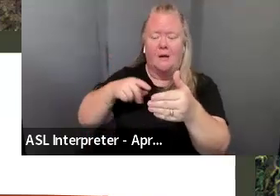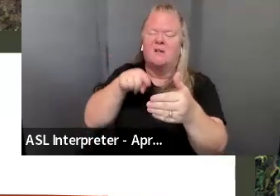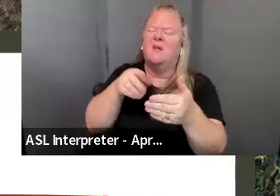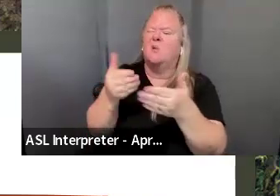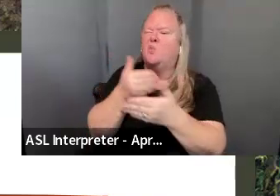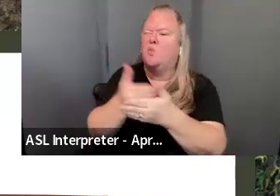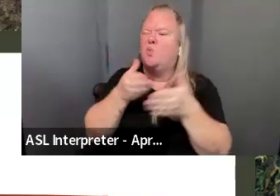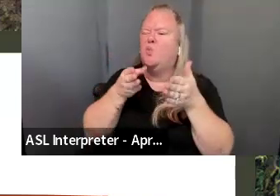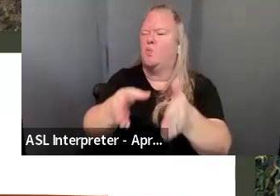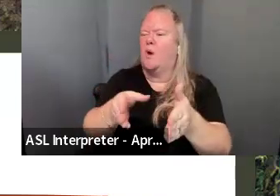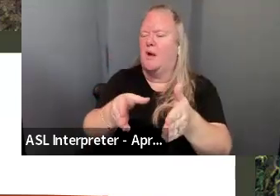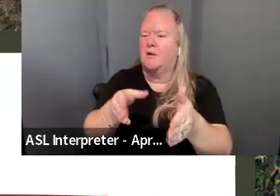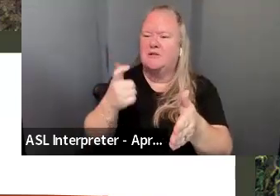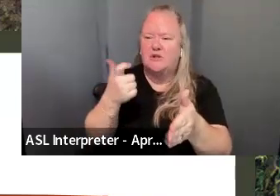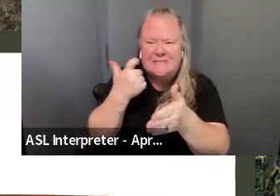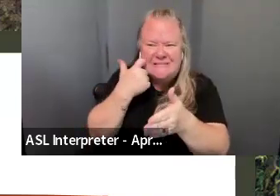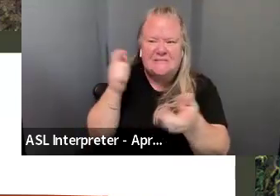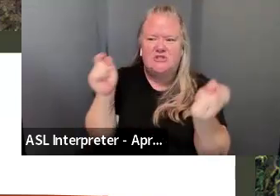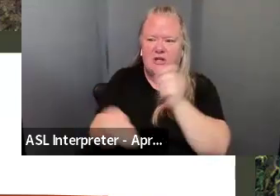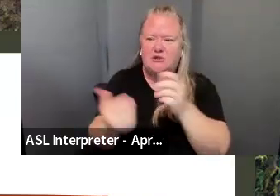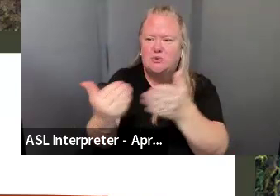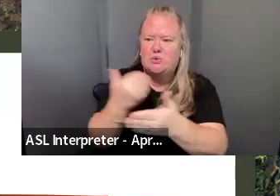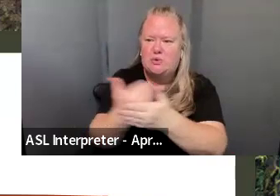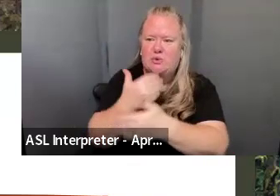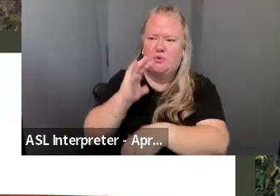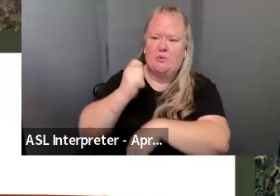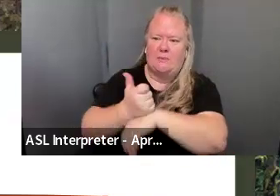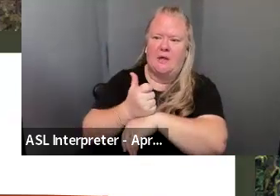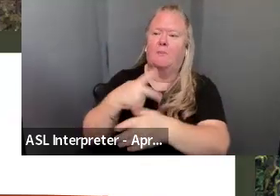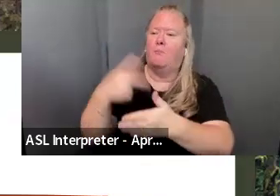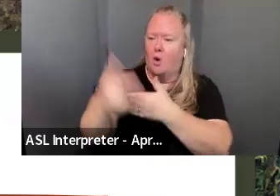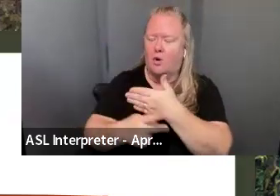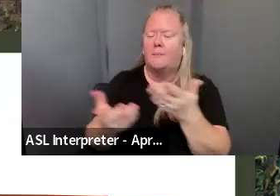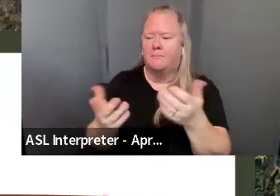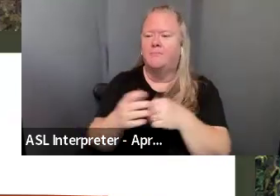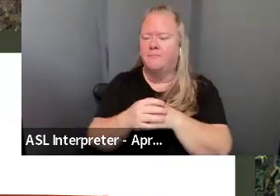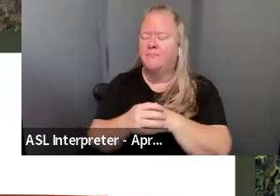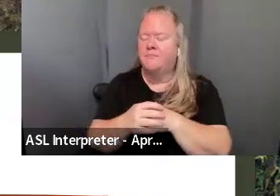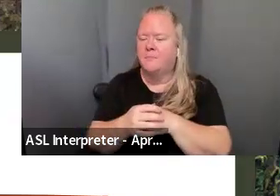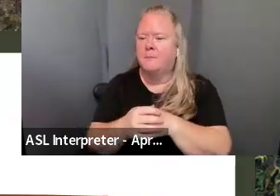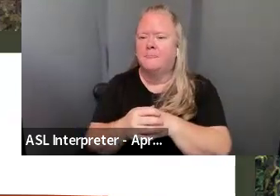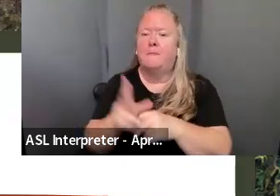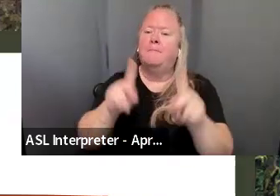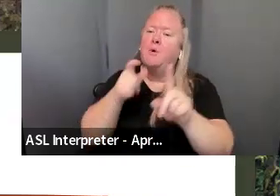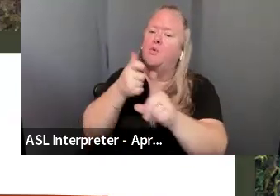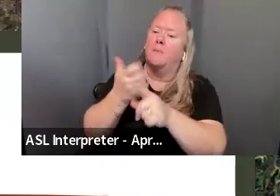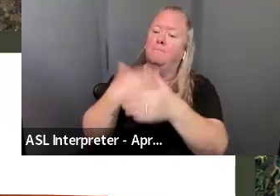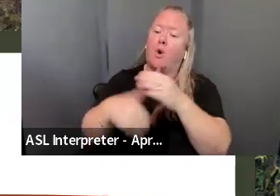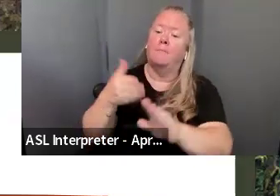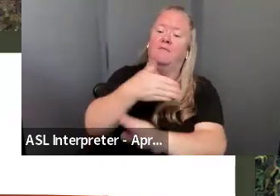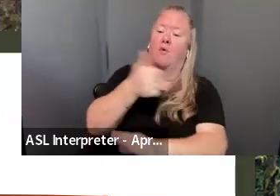newer changes that was implemented to the program. So for folks that were born